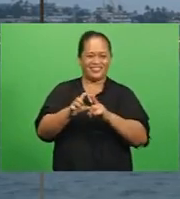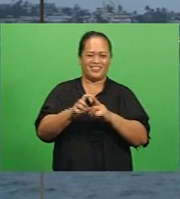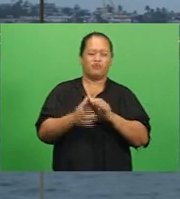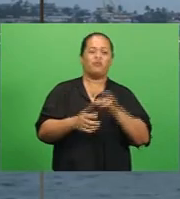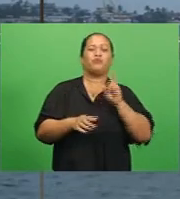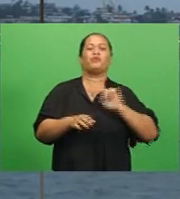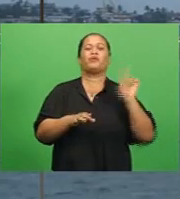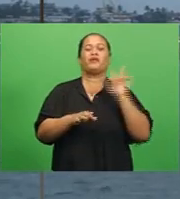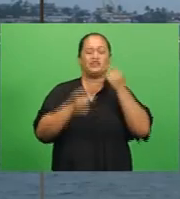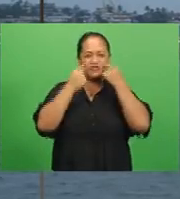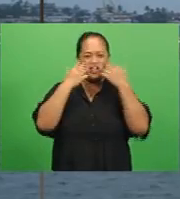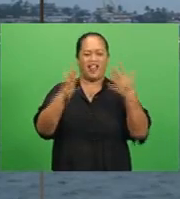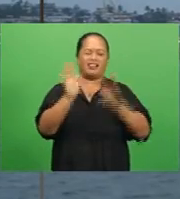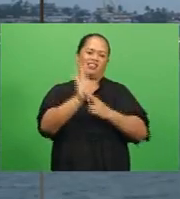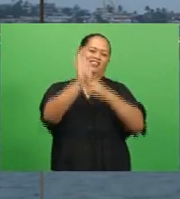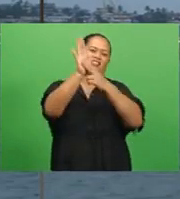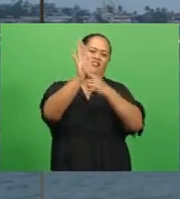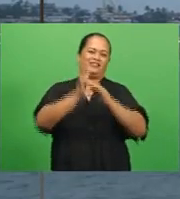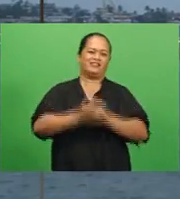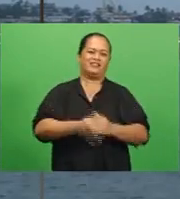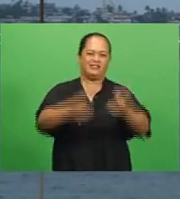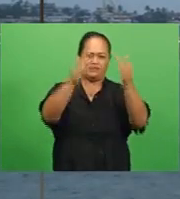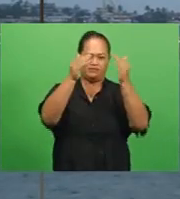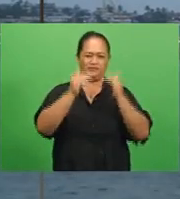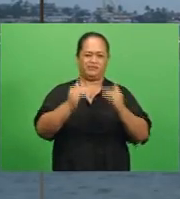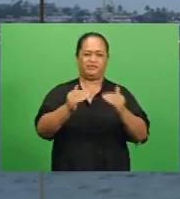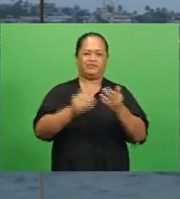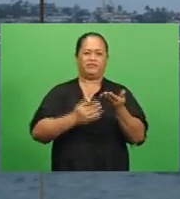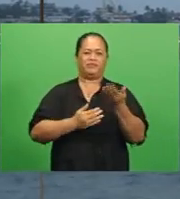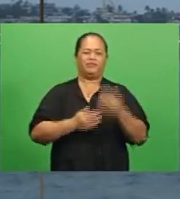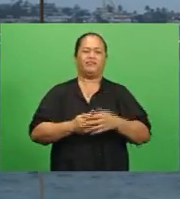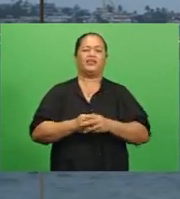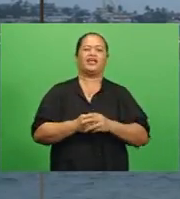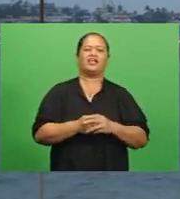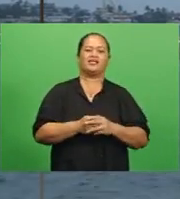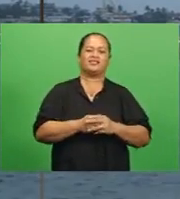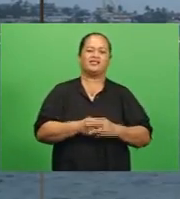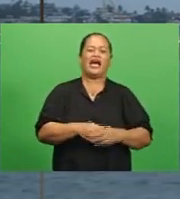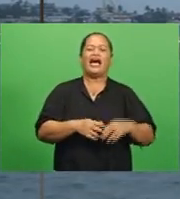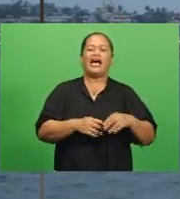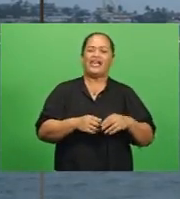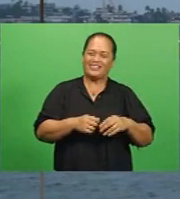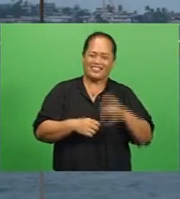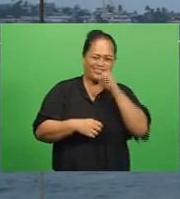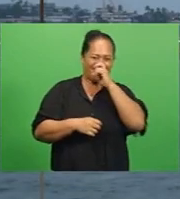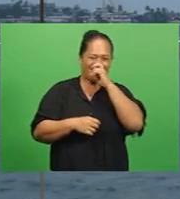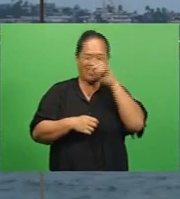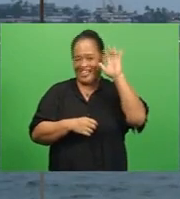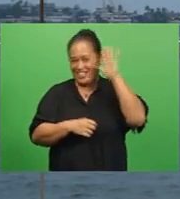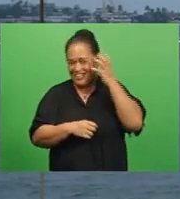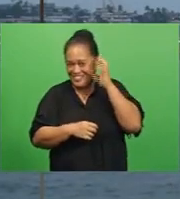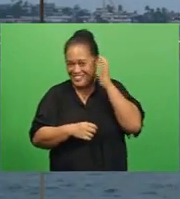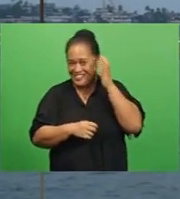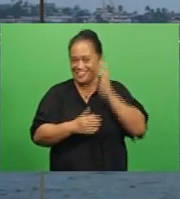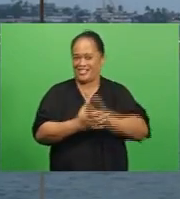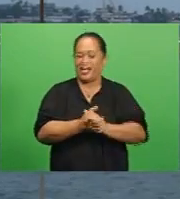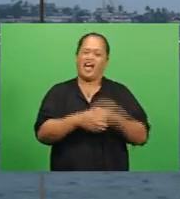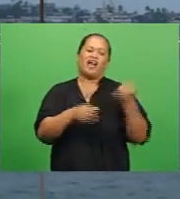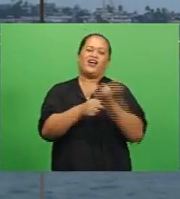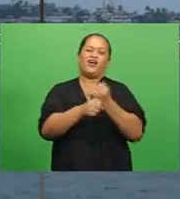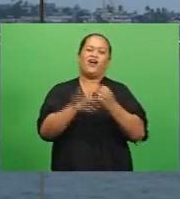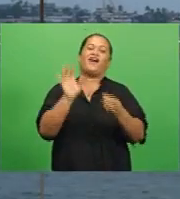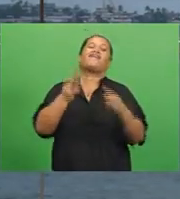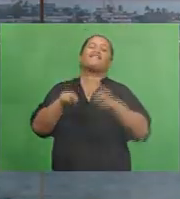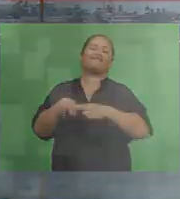properties vandalized. For these stories and others, you can tune in daily to our sister radio station, Gold FM. To our poll question, this week we